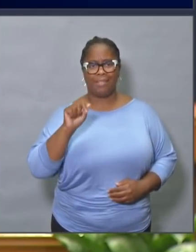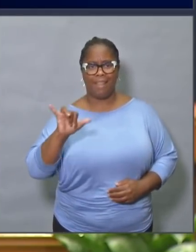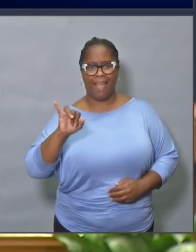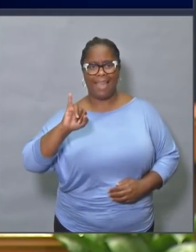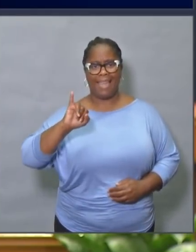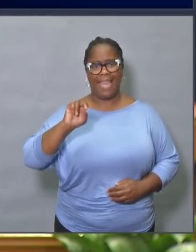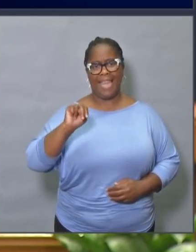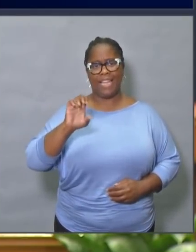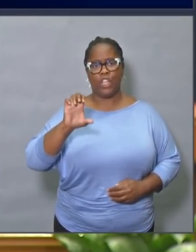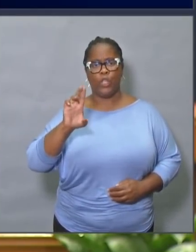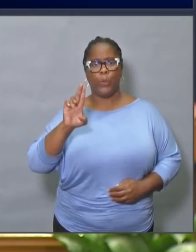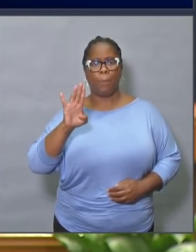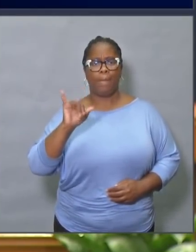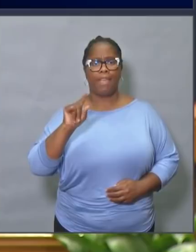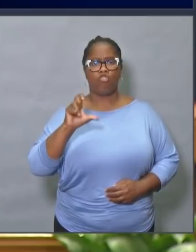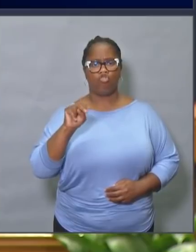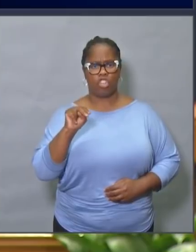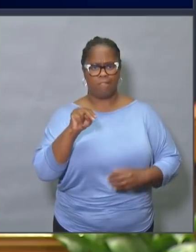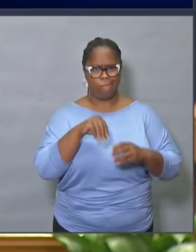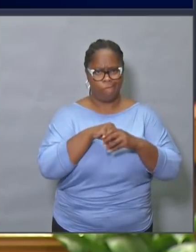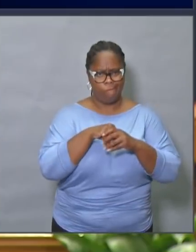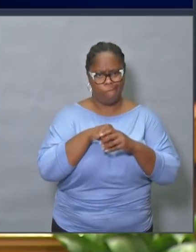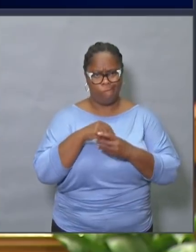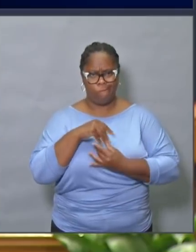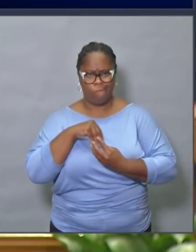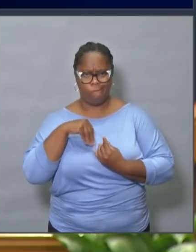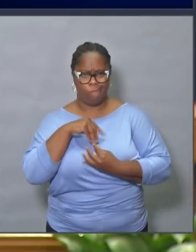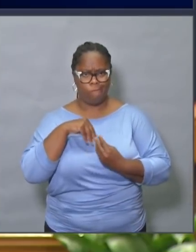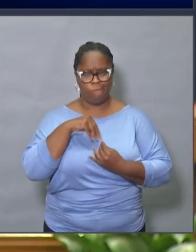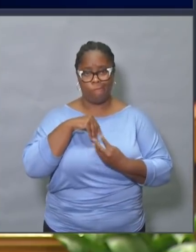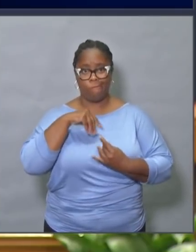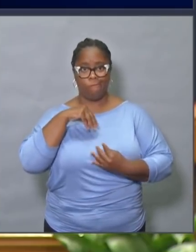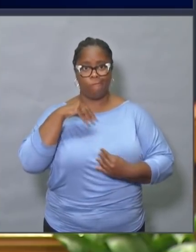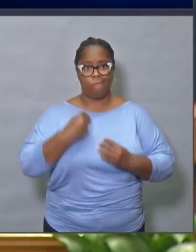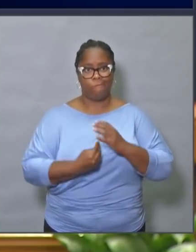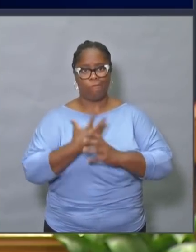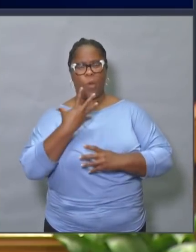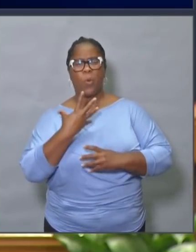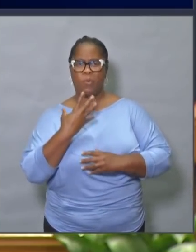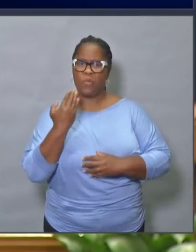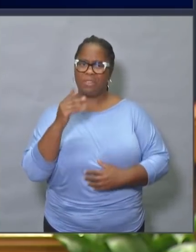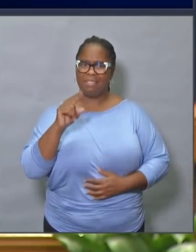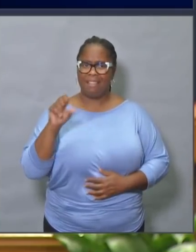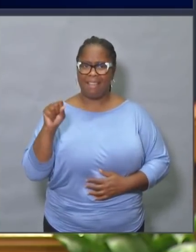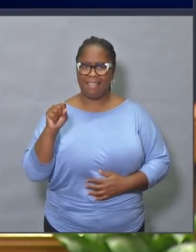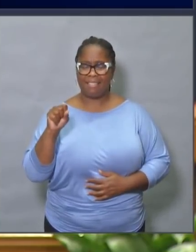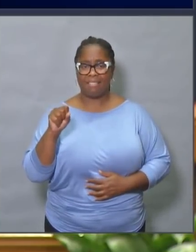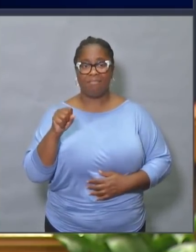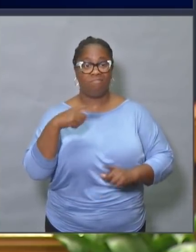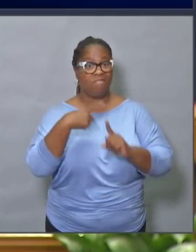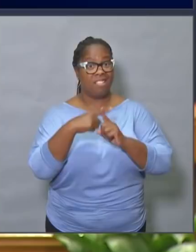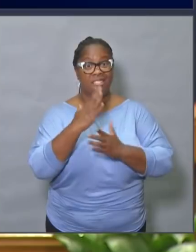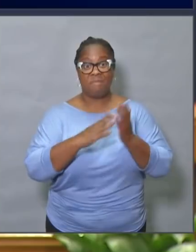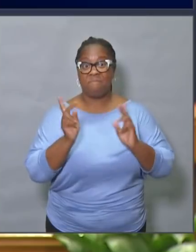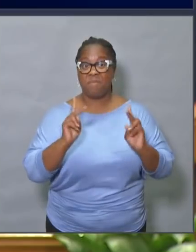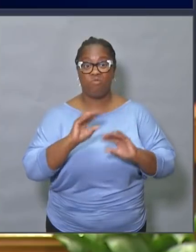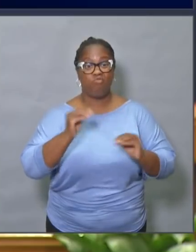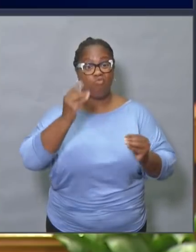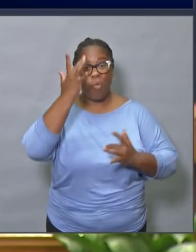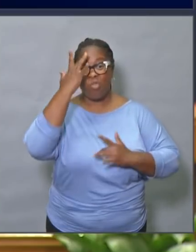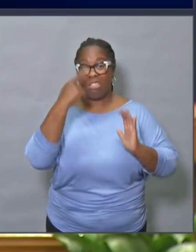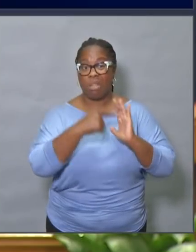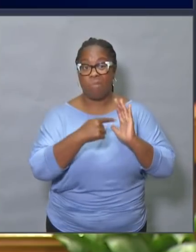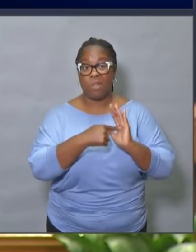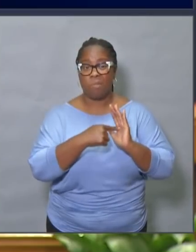away or even at all. These factors in the virus make pinpointing the source of the